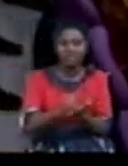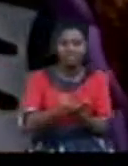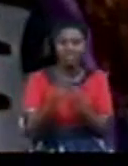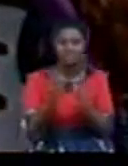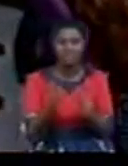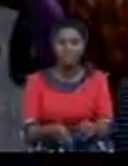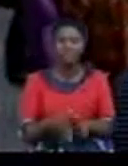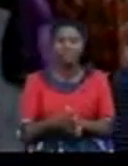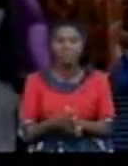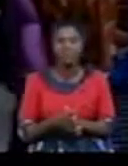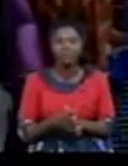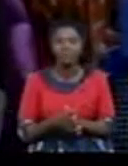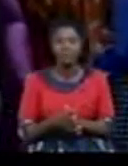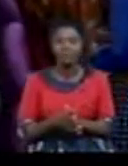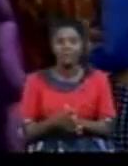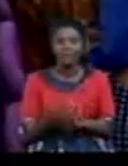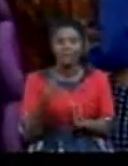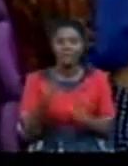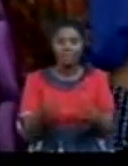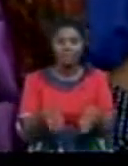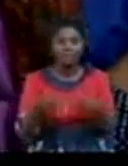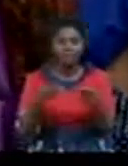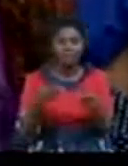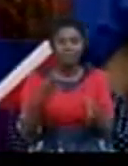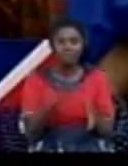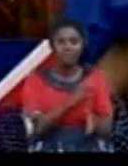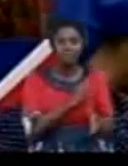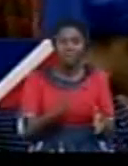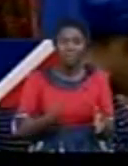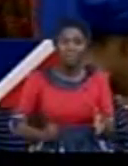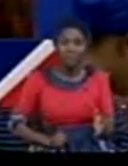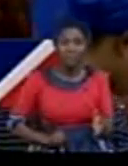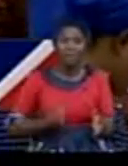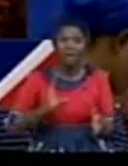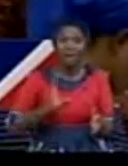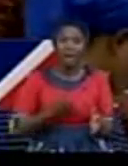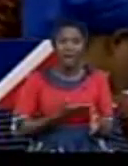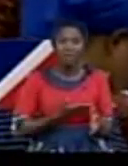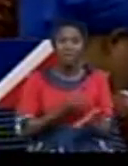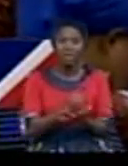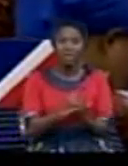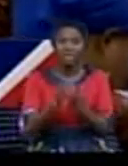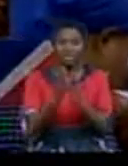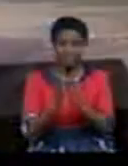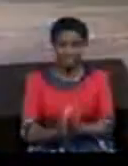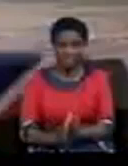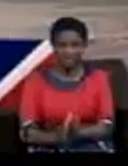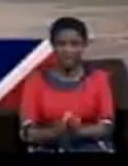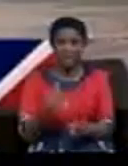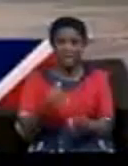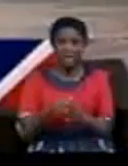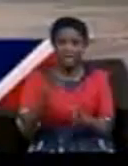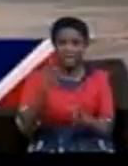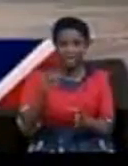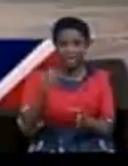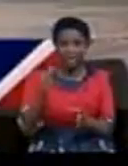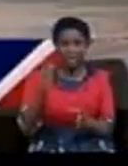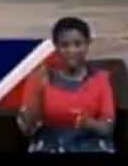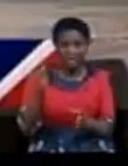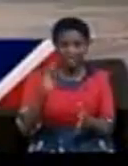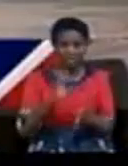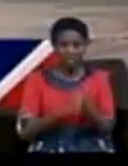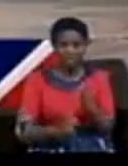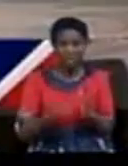of Emmanuel, our sanctifier. In Matthew chapter 1, verse 23,